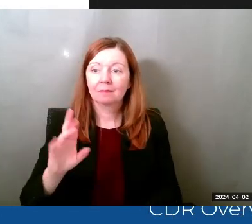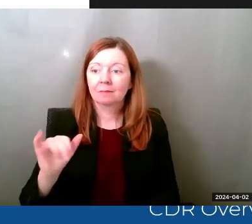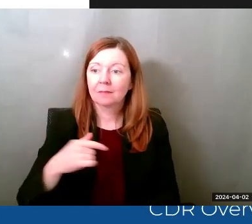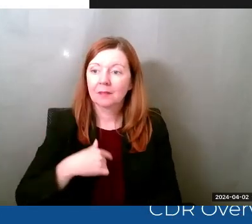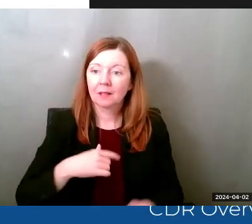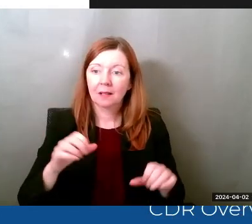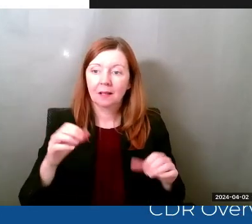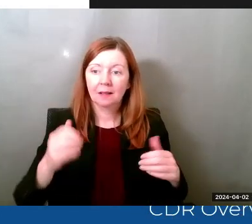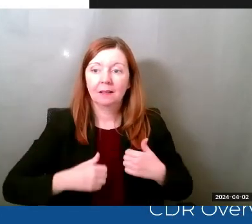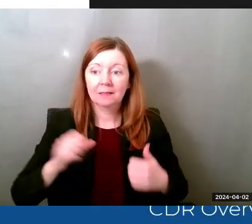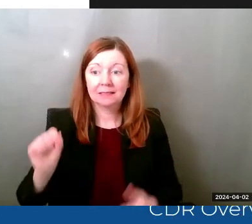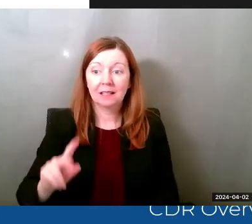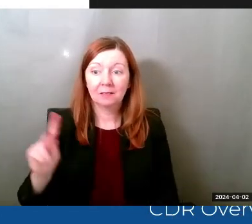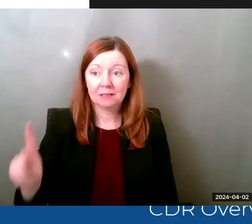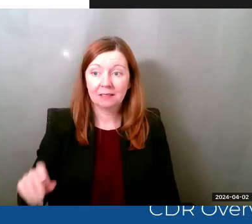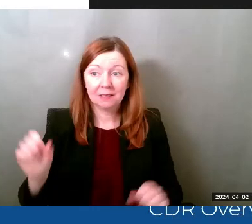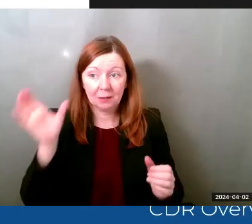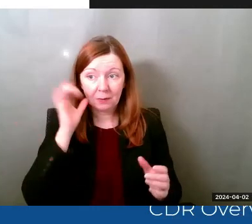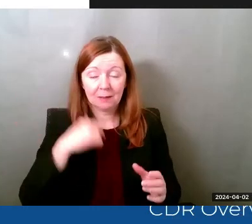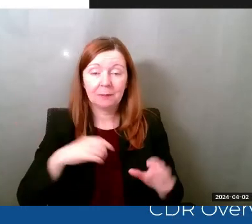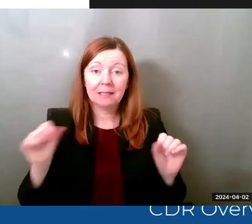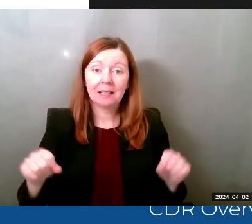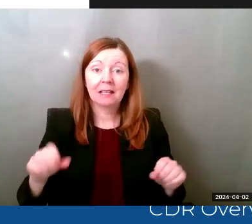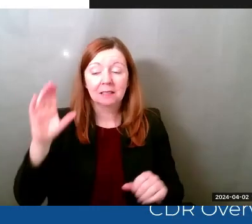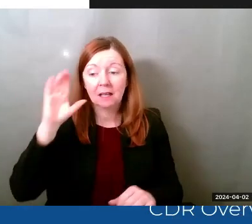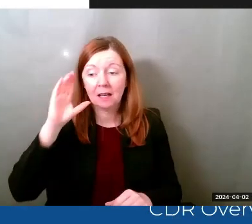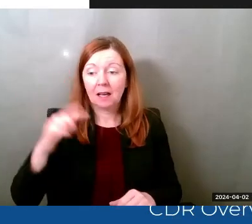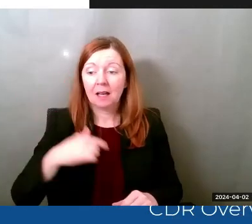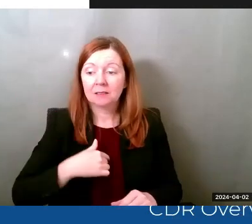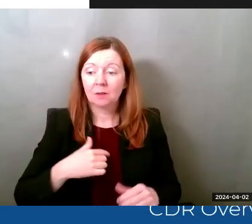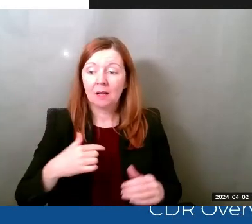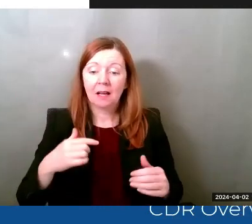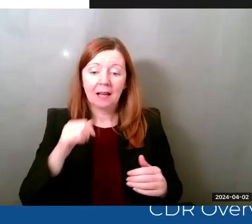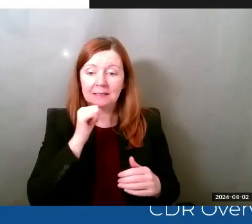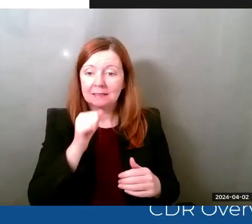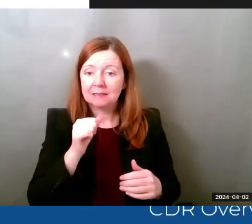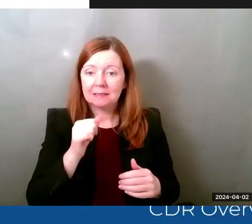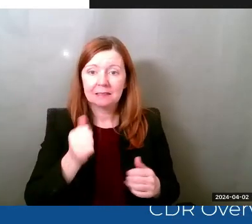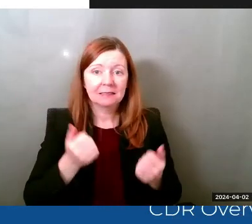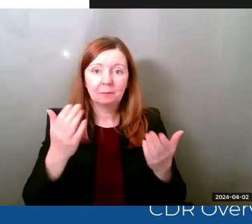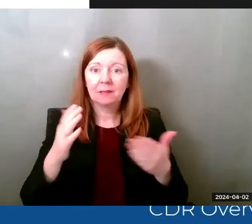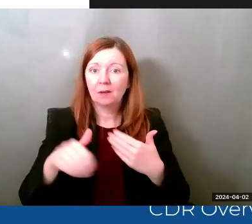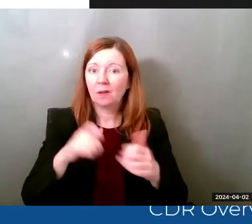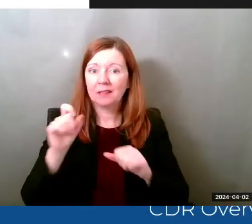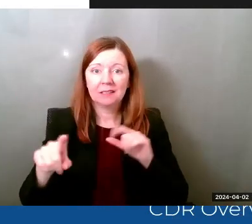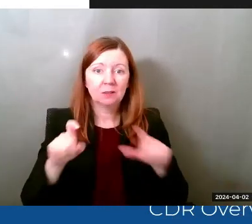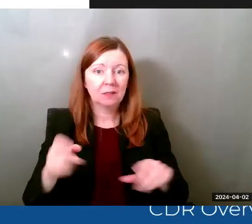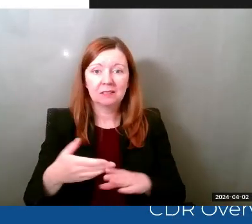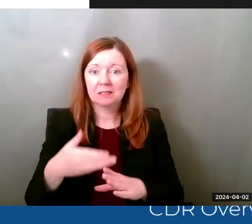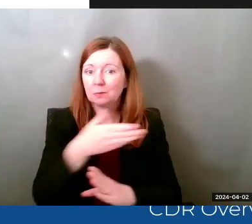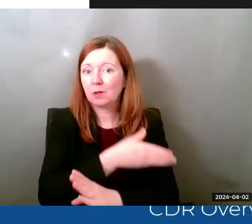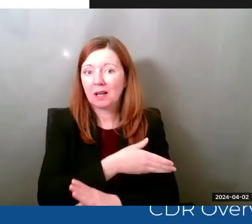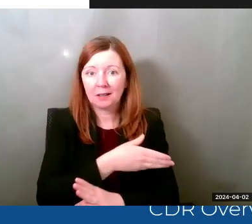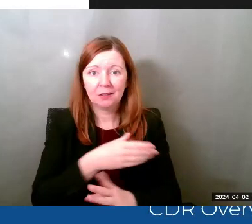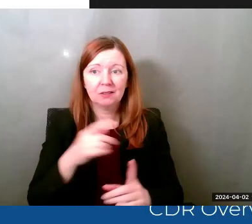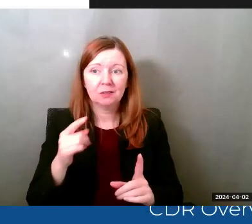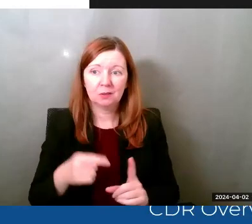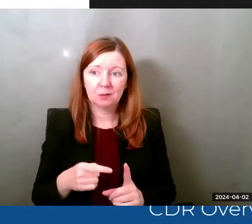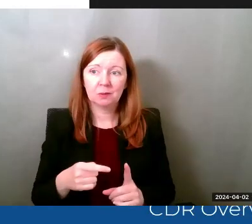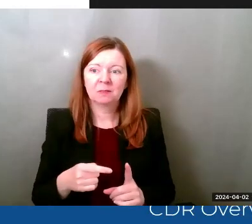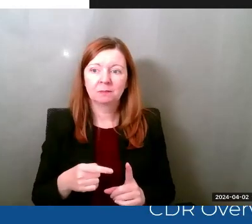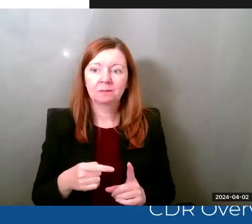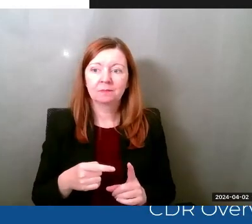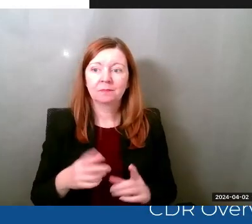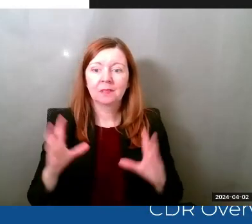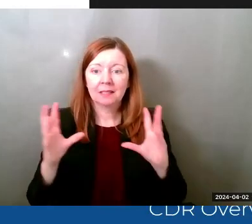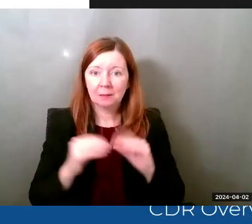Yes, please do. Okay, hi. So I didn't submit all these questions prior to